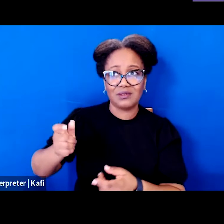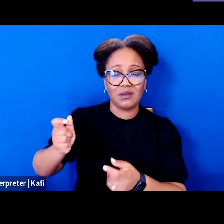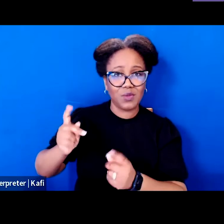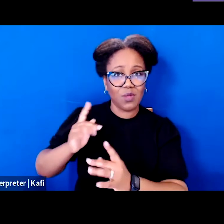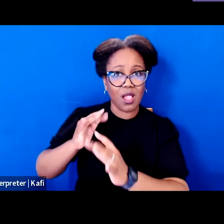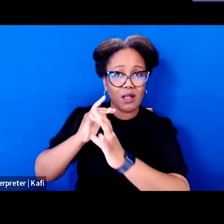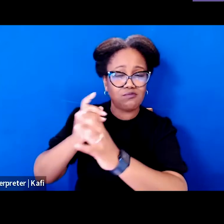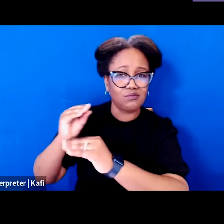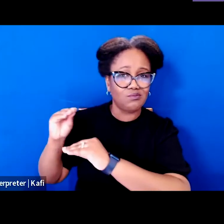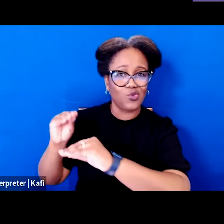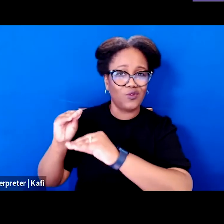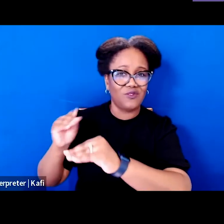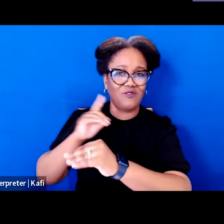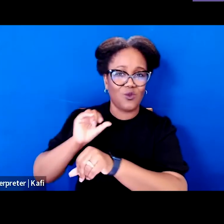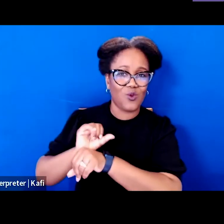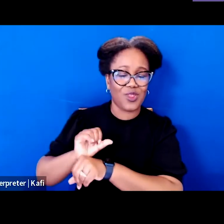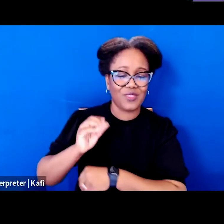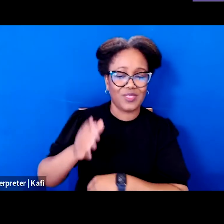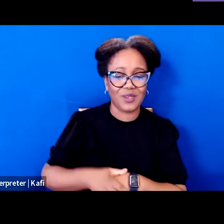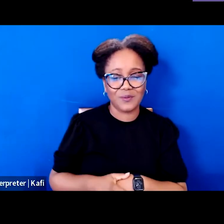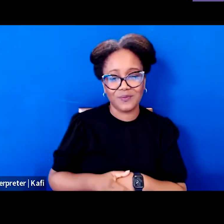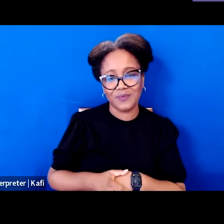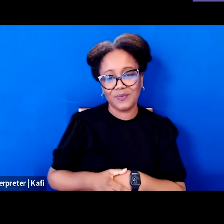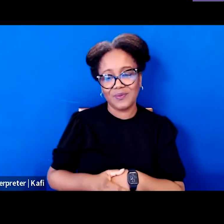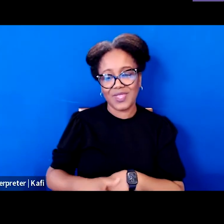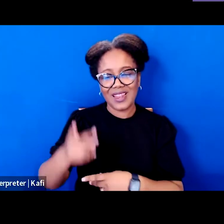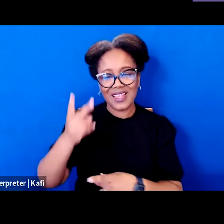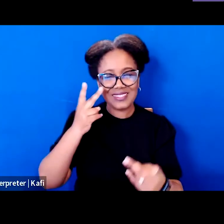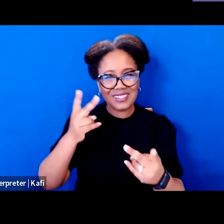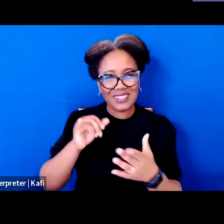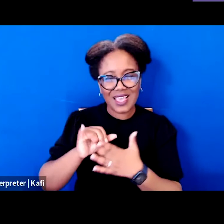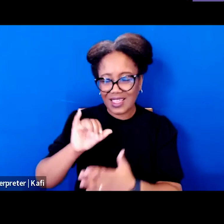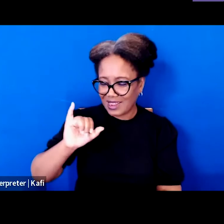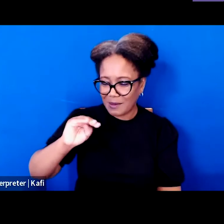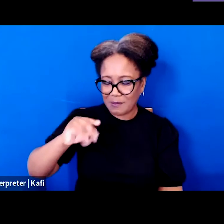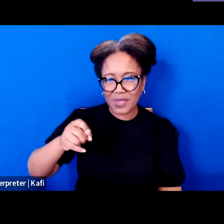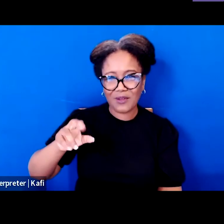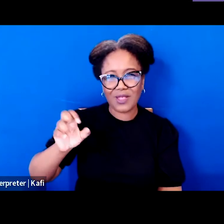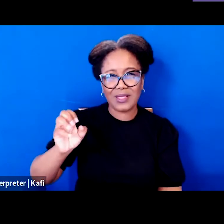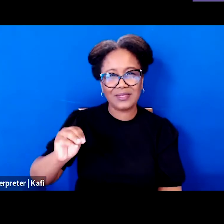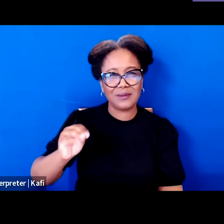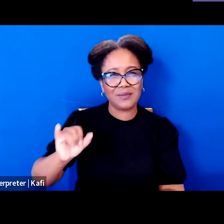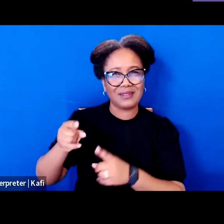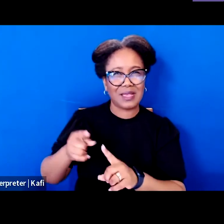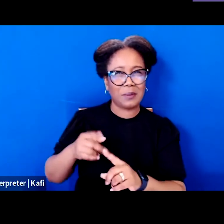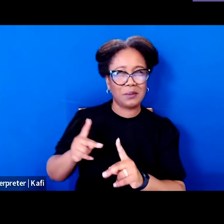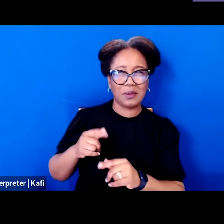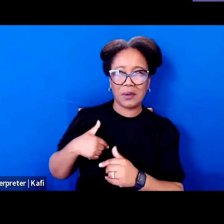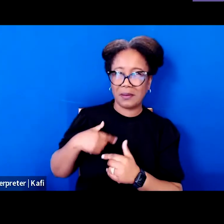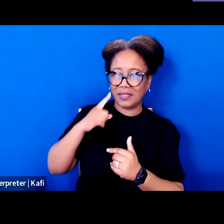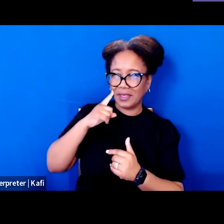undertakings by Canada and other places. Canada has been given a lot of cover by the United States, in a sense, because of how dramatic